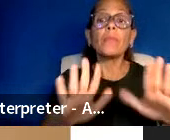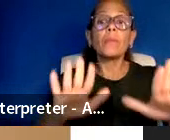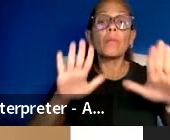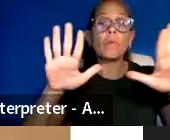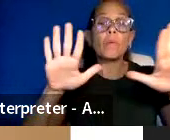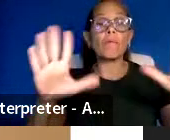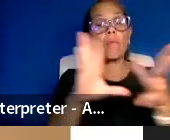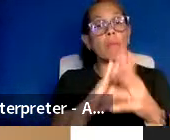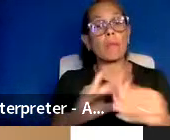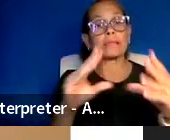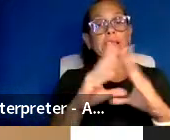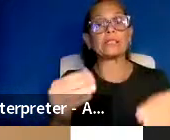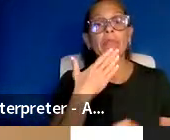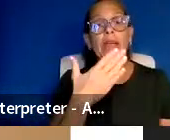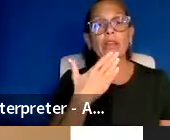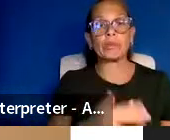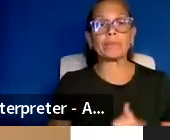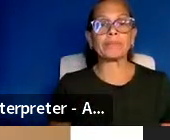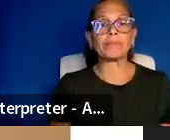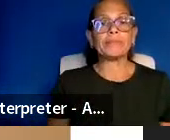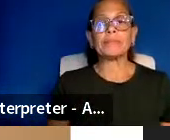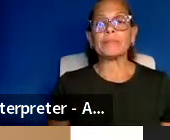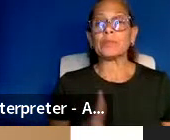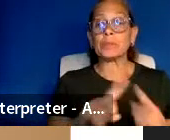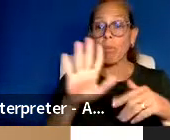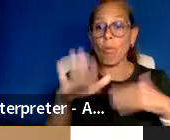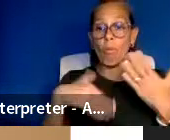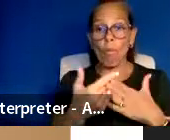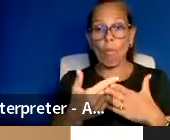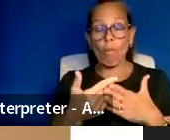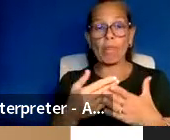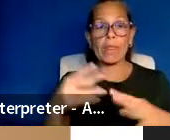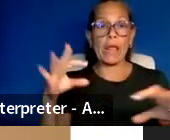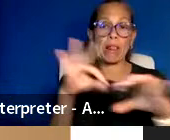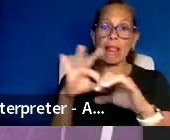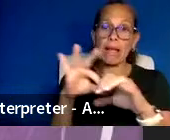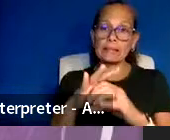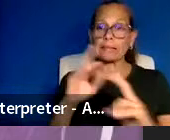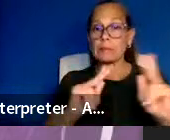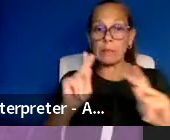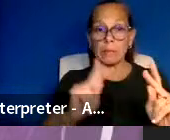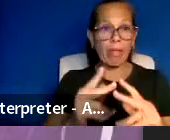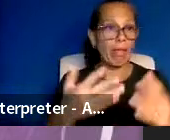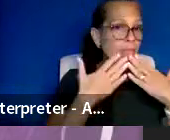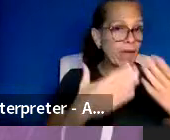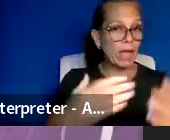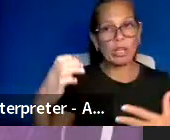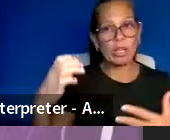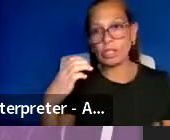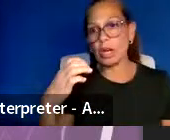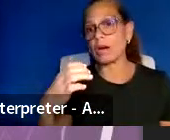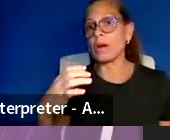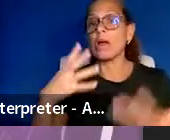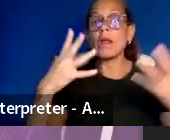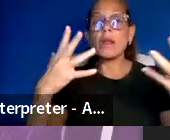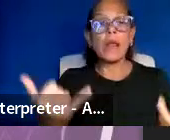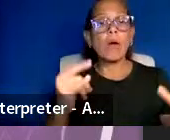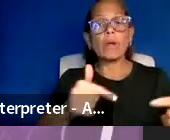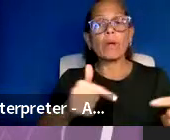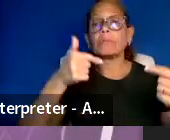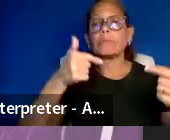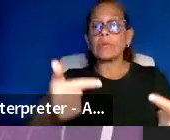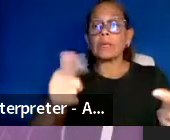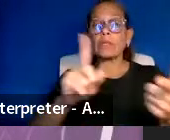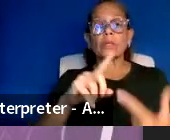Wonderful message, and thank Hi, you this is to all the elected officials who spoke, and thank you, Chair Garodnick. We'd like to hand it off now to